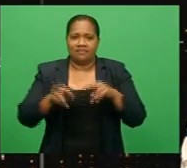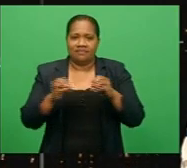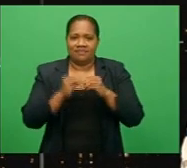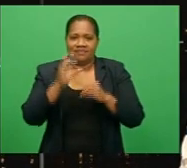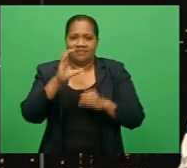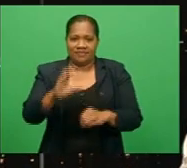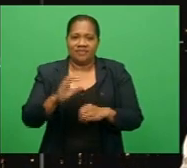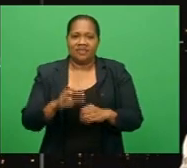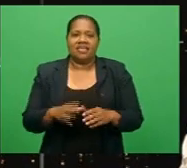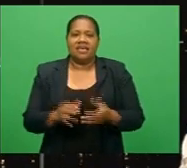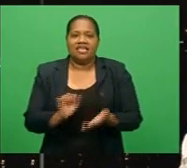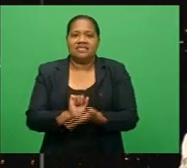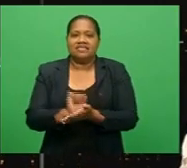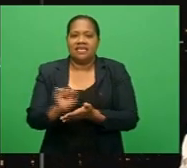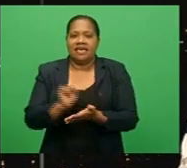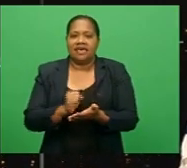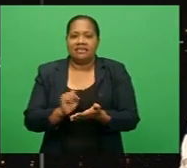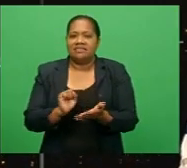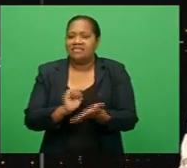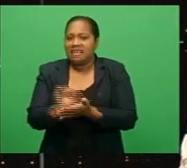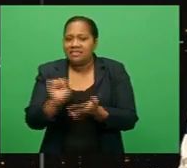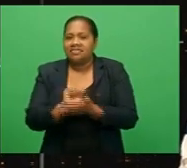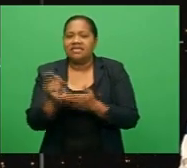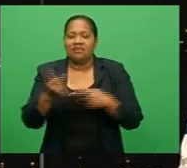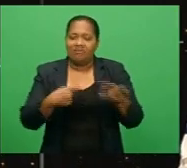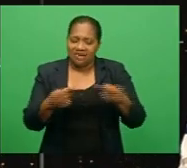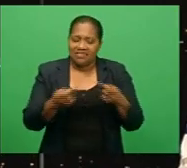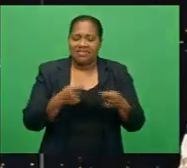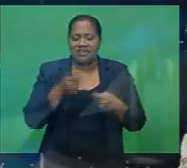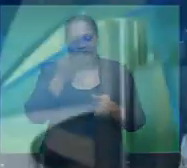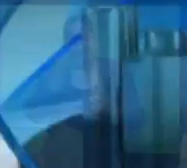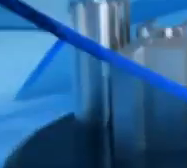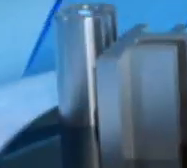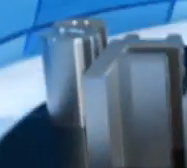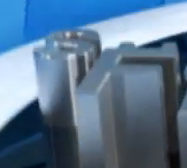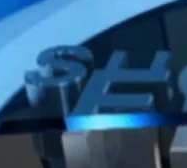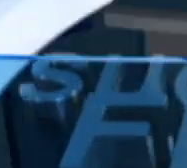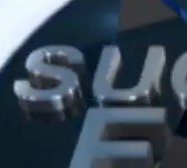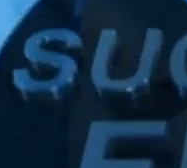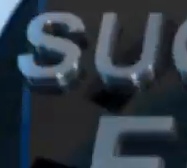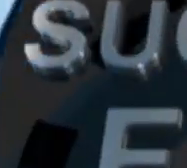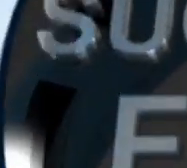in sales and marketing is a bonus to her success.